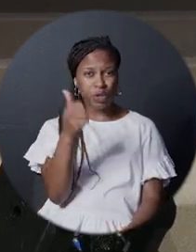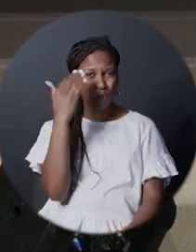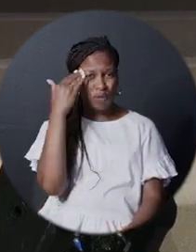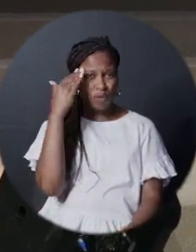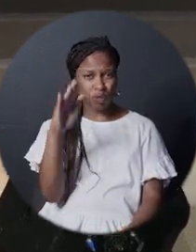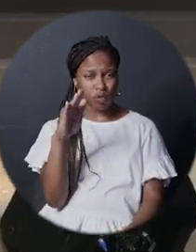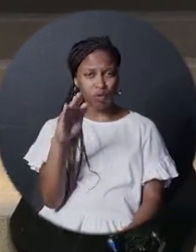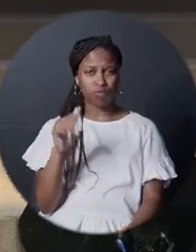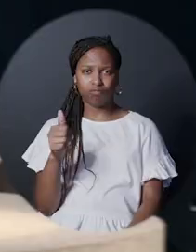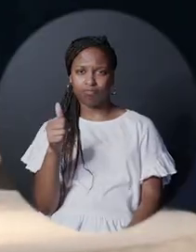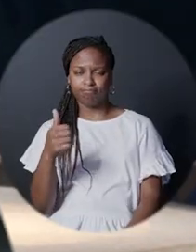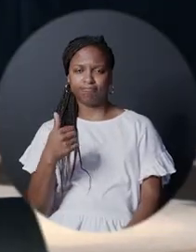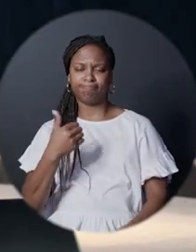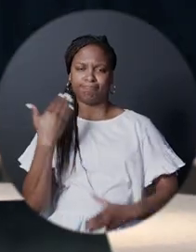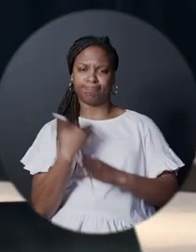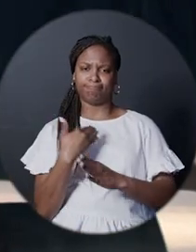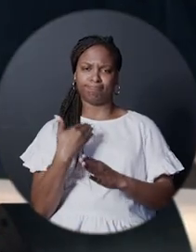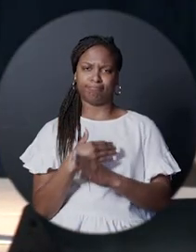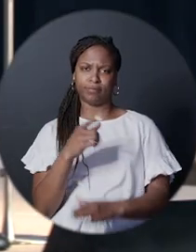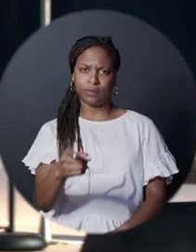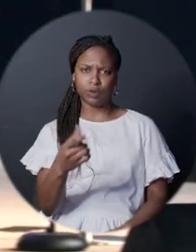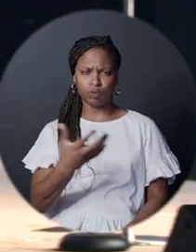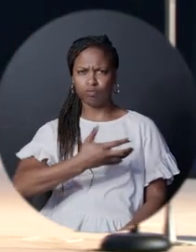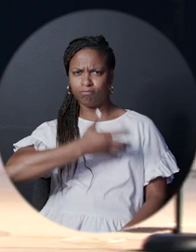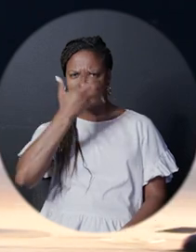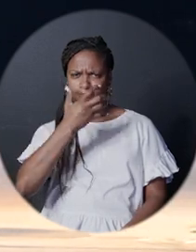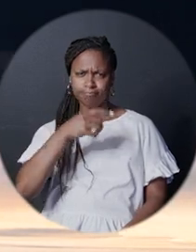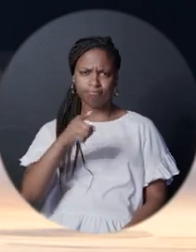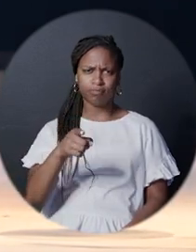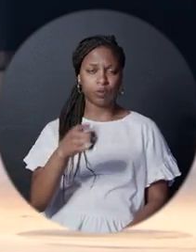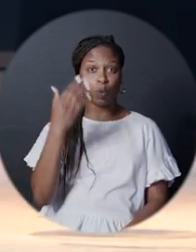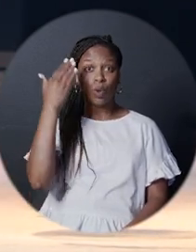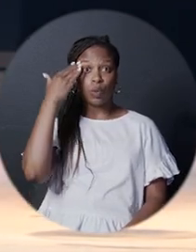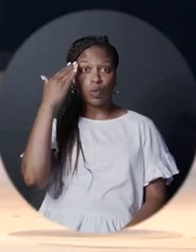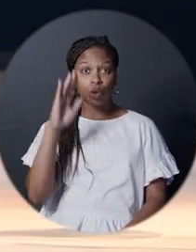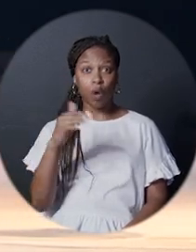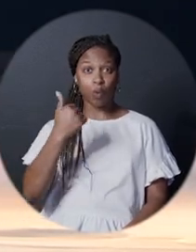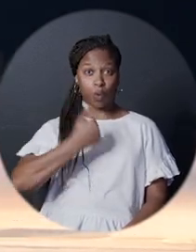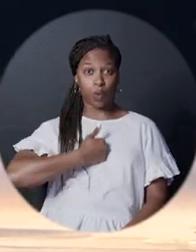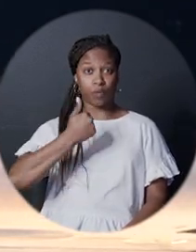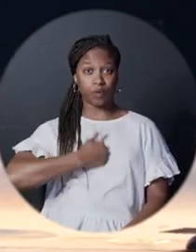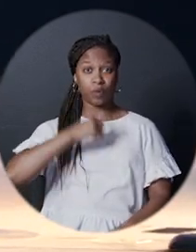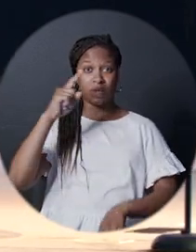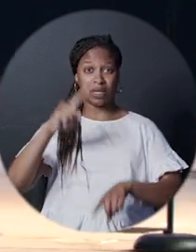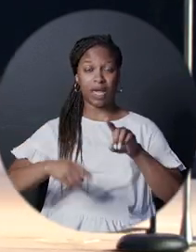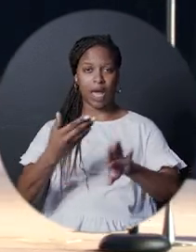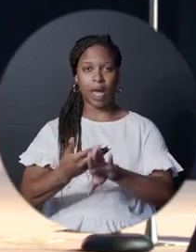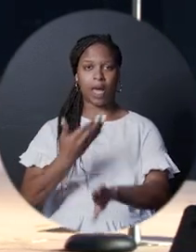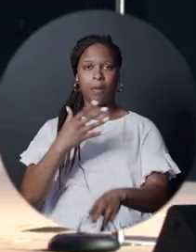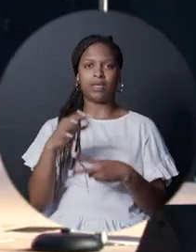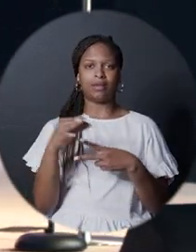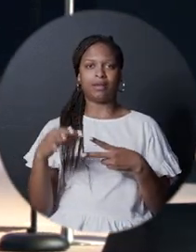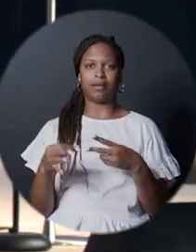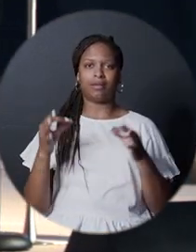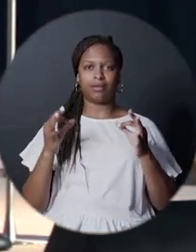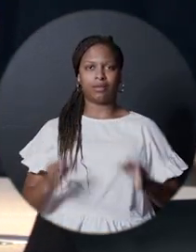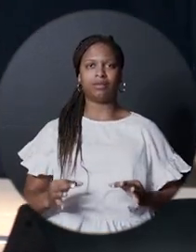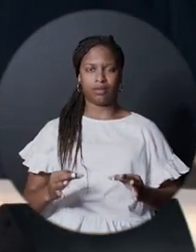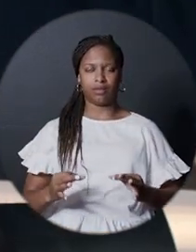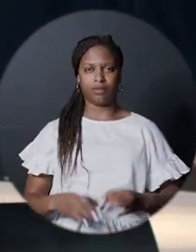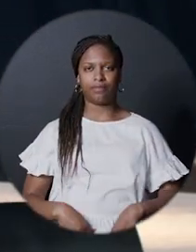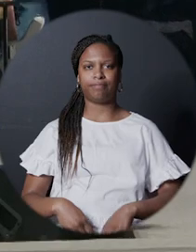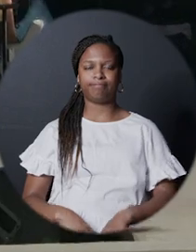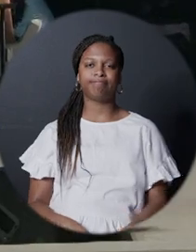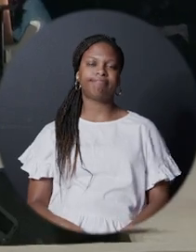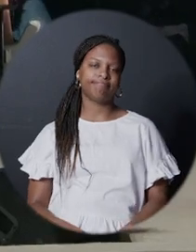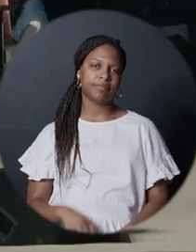You don't know yourself. You don't know what pushes your buttons. You don't know what makes you angry. So when you don't know yourself, you cannot pre-select